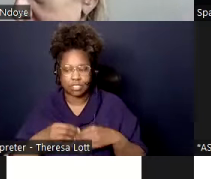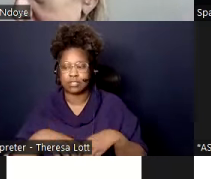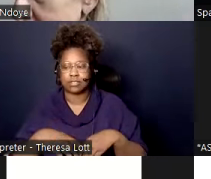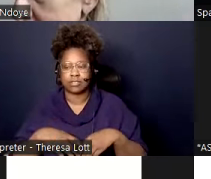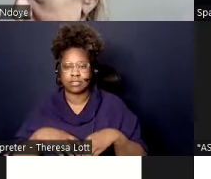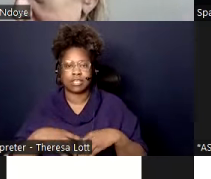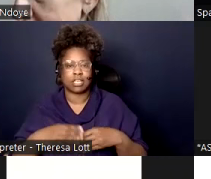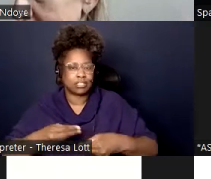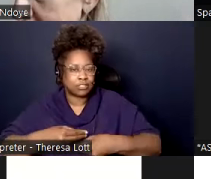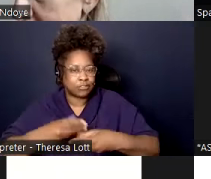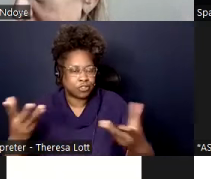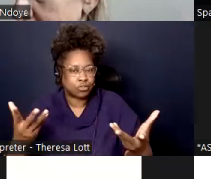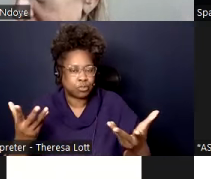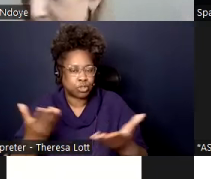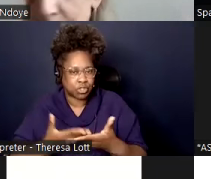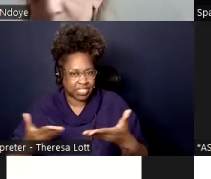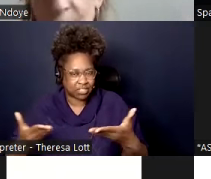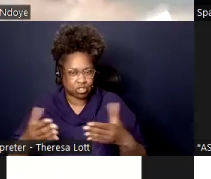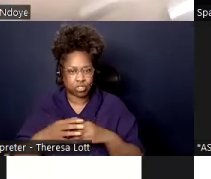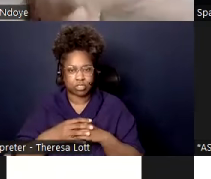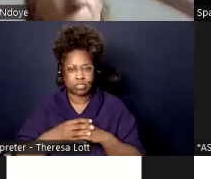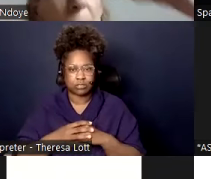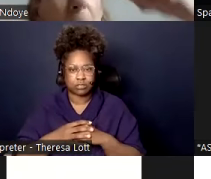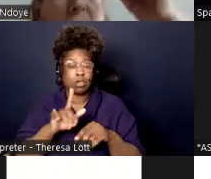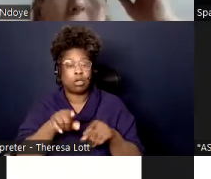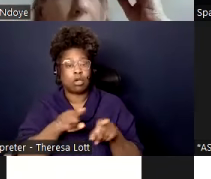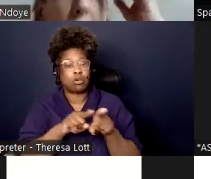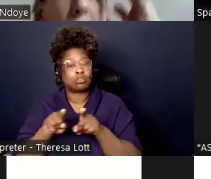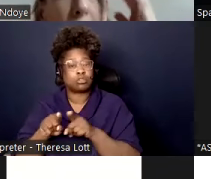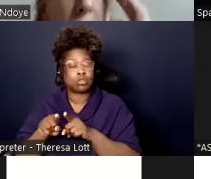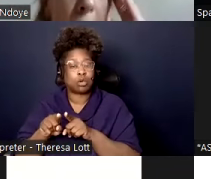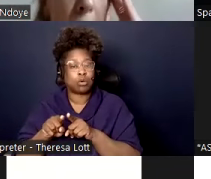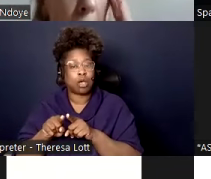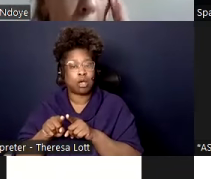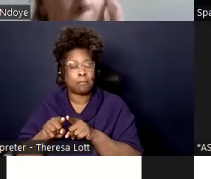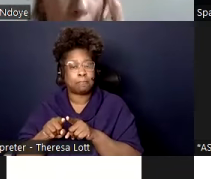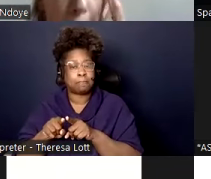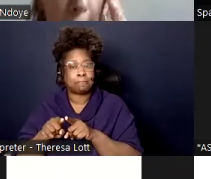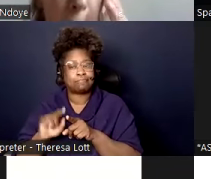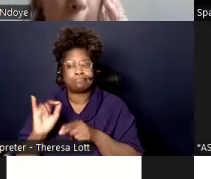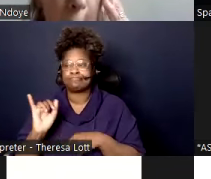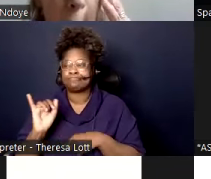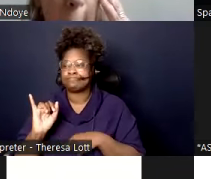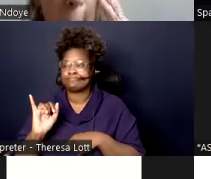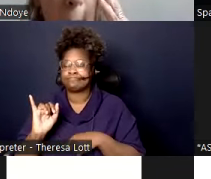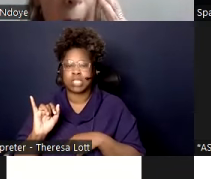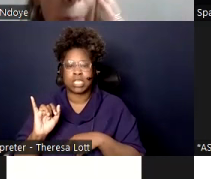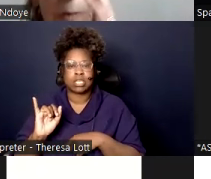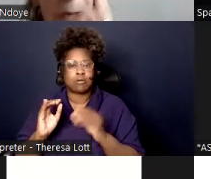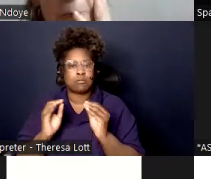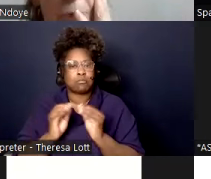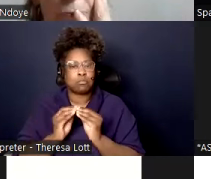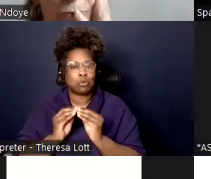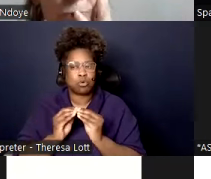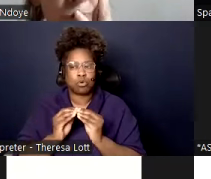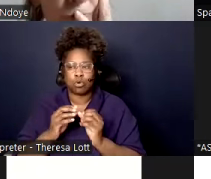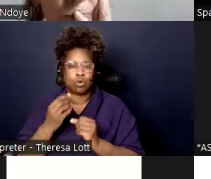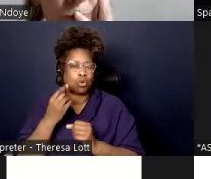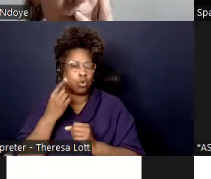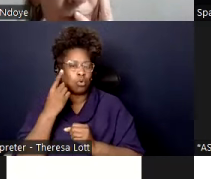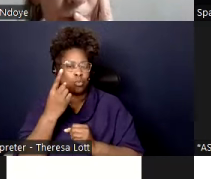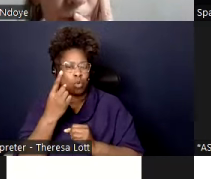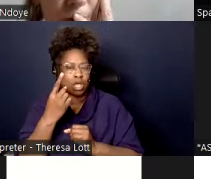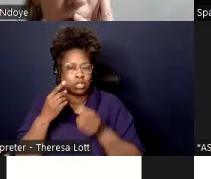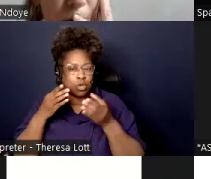of distribution of those materials. And then also this idea of kind of creating more of a single source of truth to sort